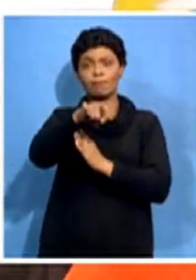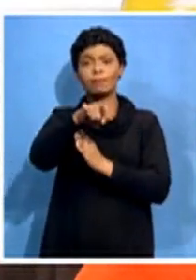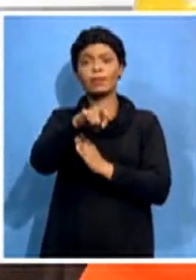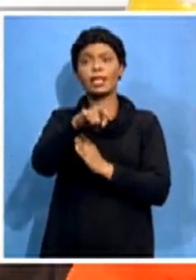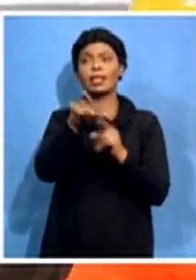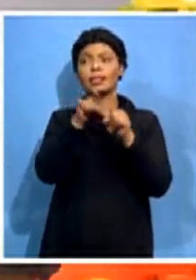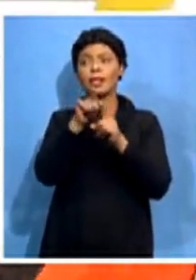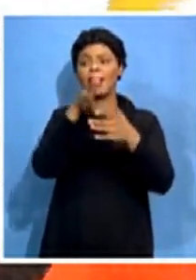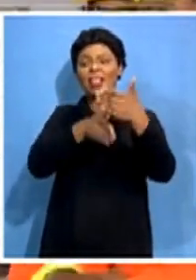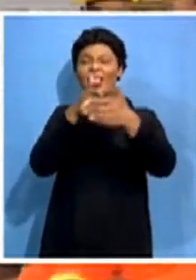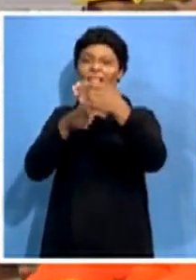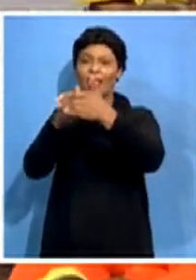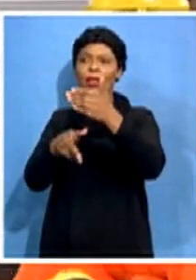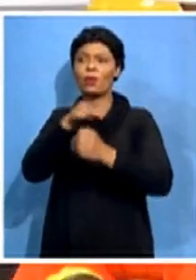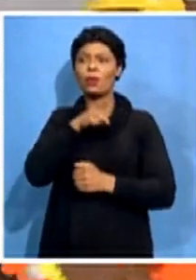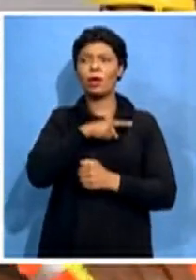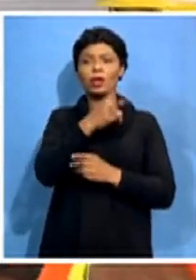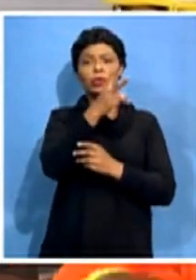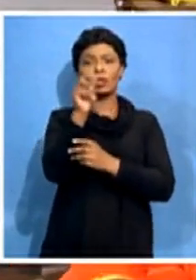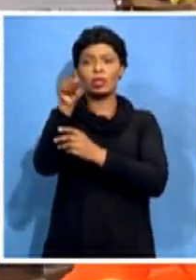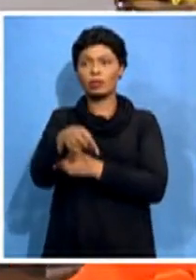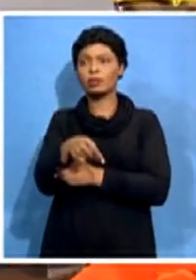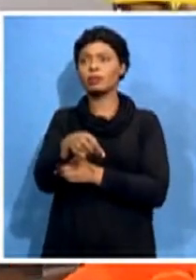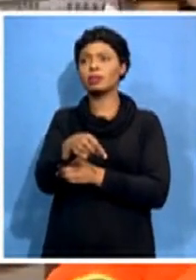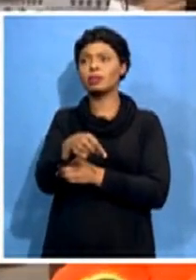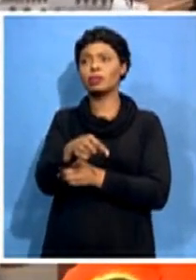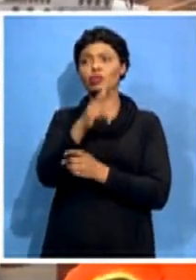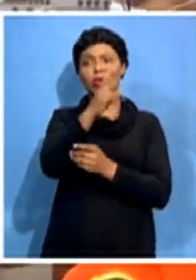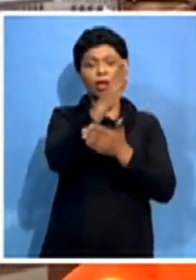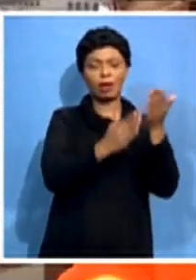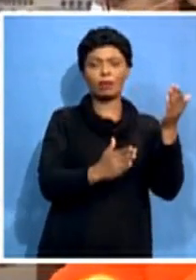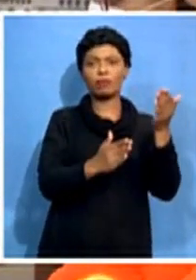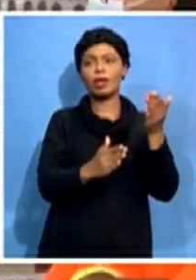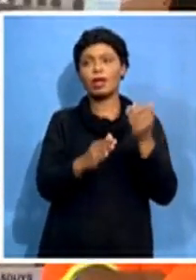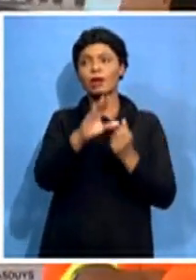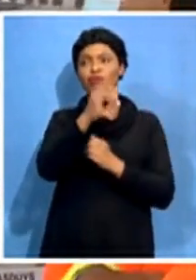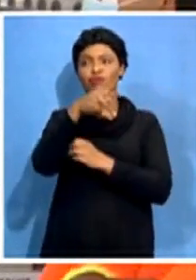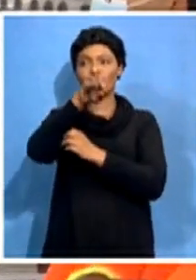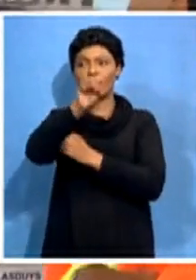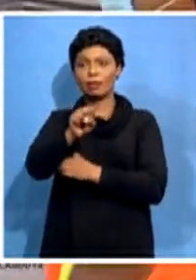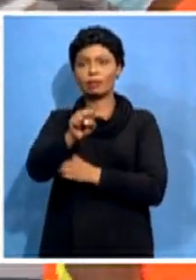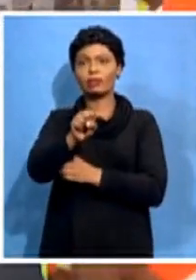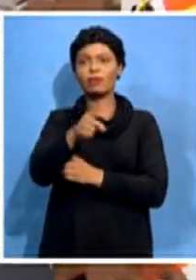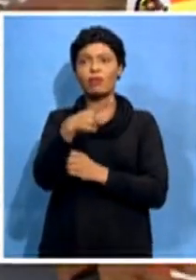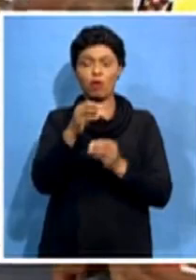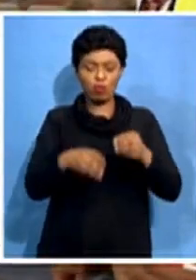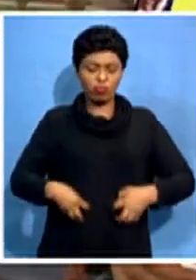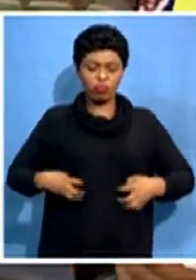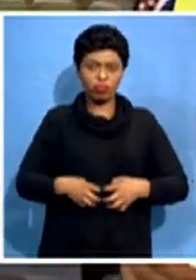press, also a 2,500-ton press to press body parts, and it is a bit of a challenge, that